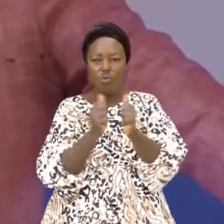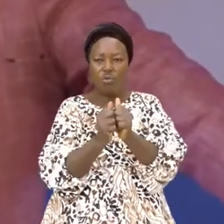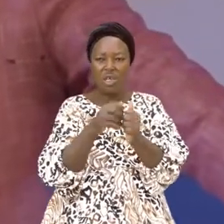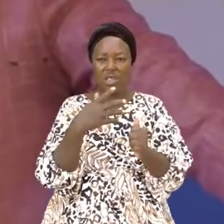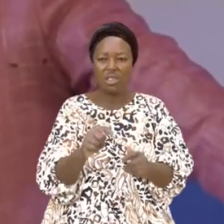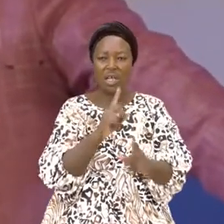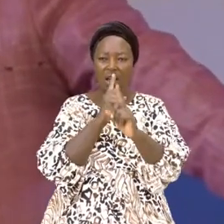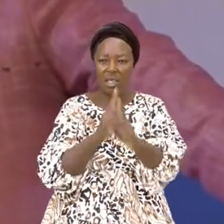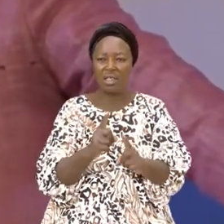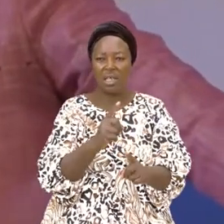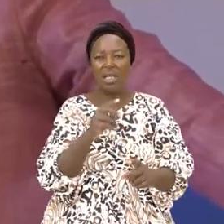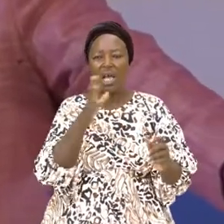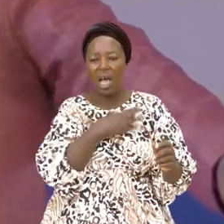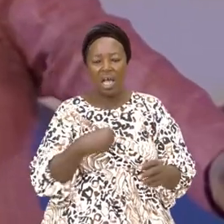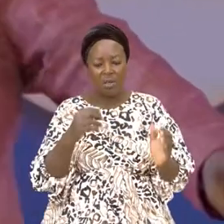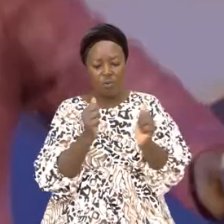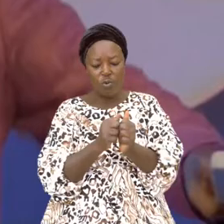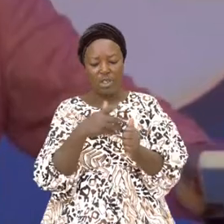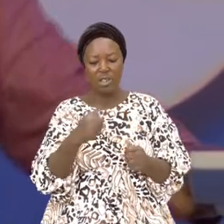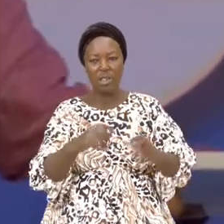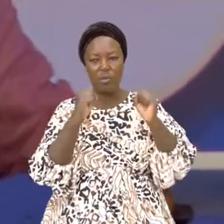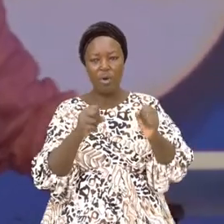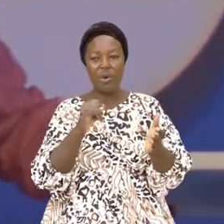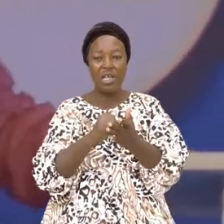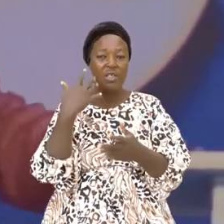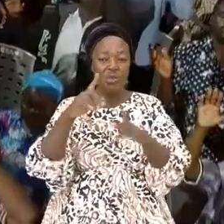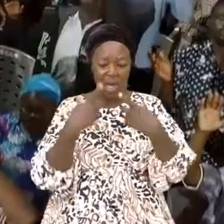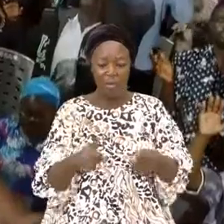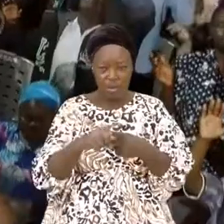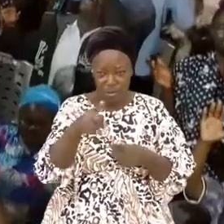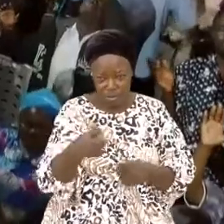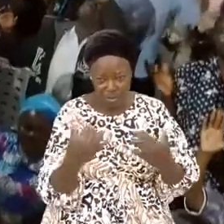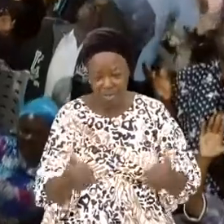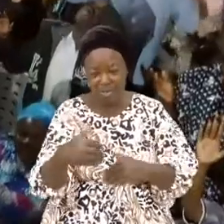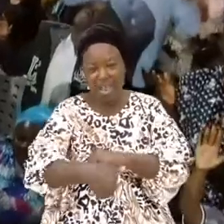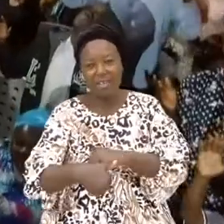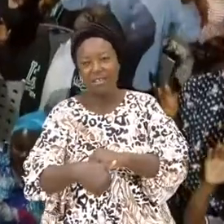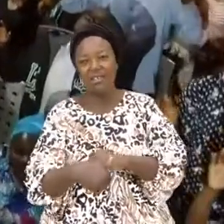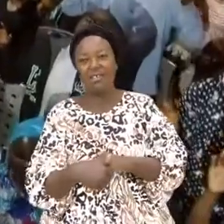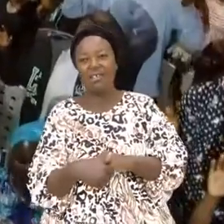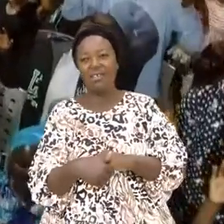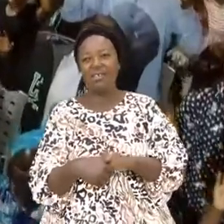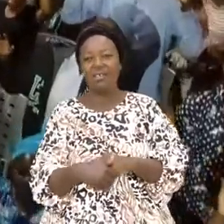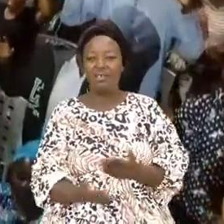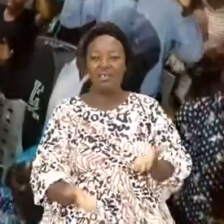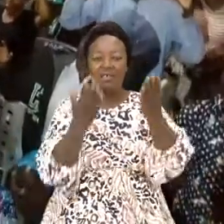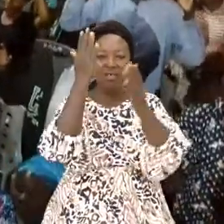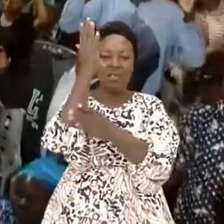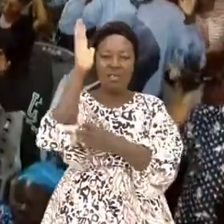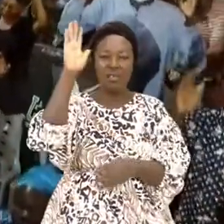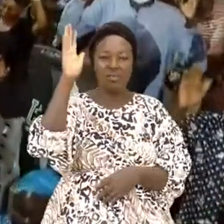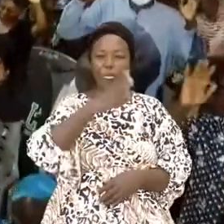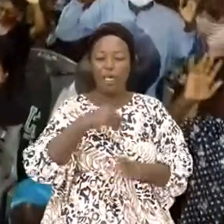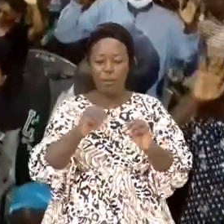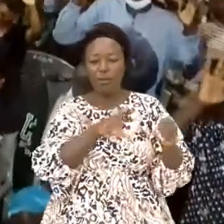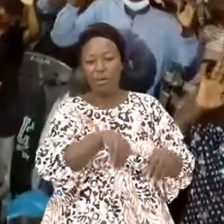answer, and with the power. It will happen to you tonight. Raise up one hand and lay the